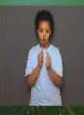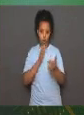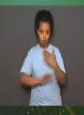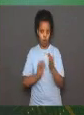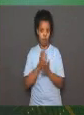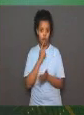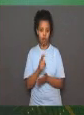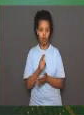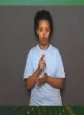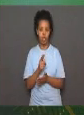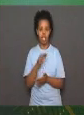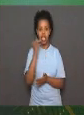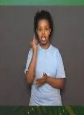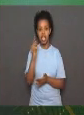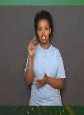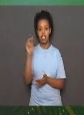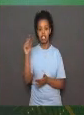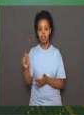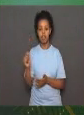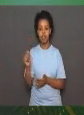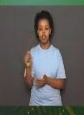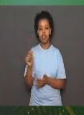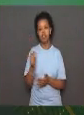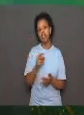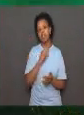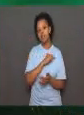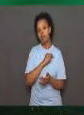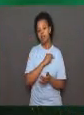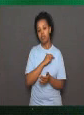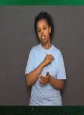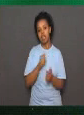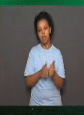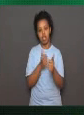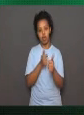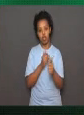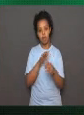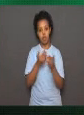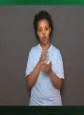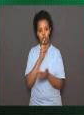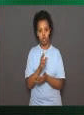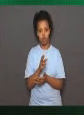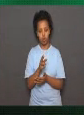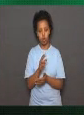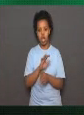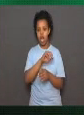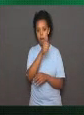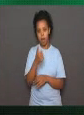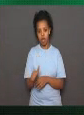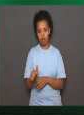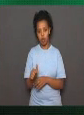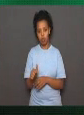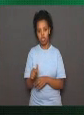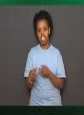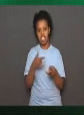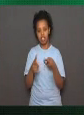Instinctive behaviors can be identified by the following. They are common to all members of